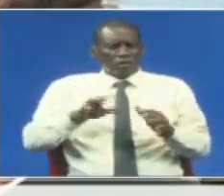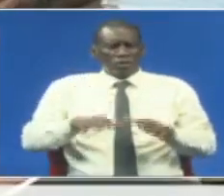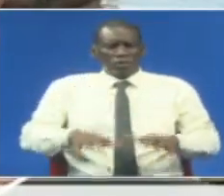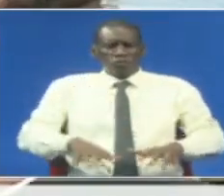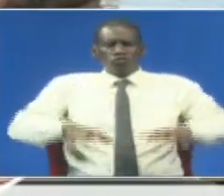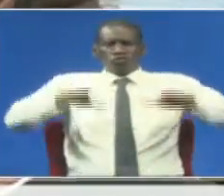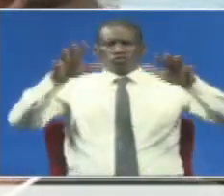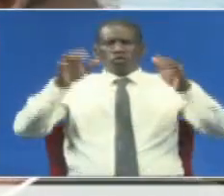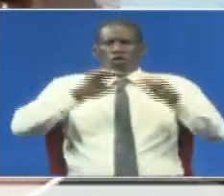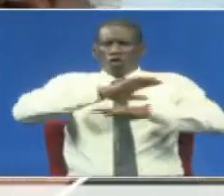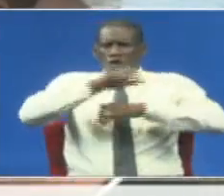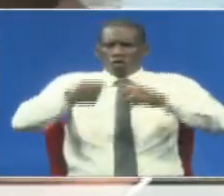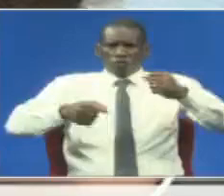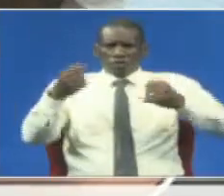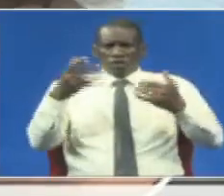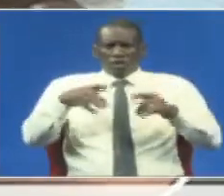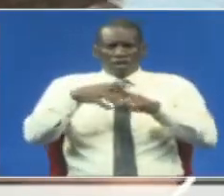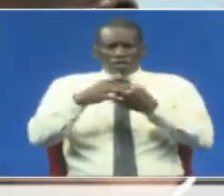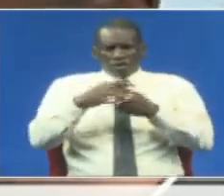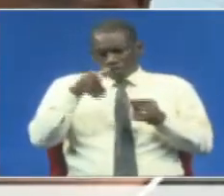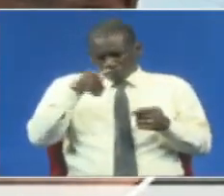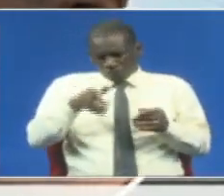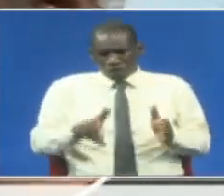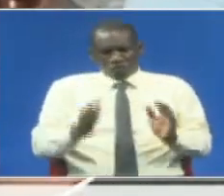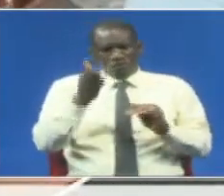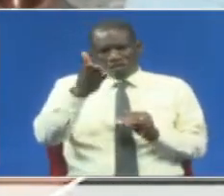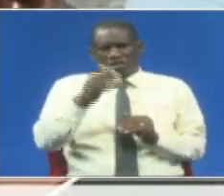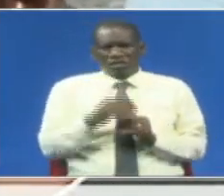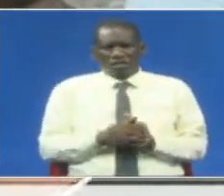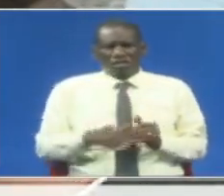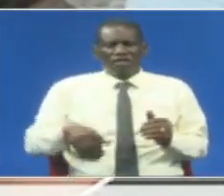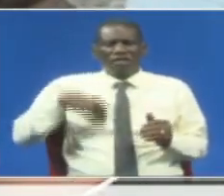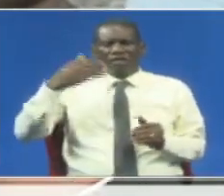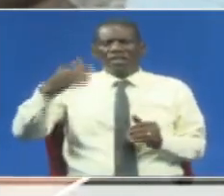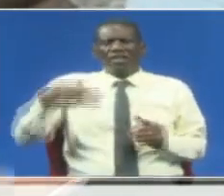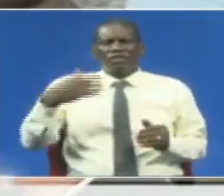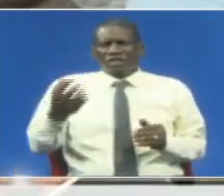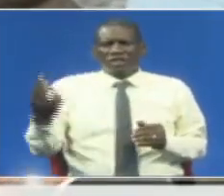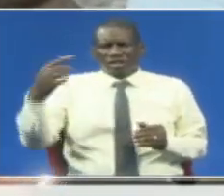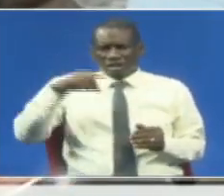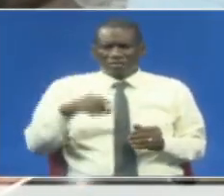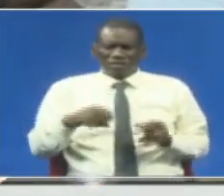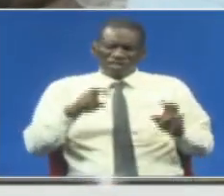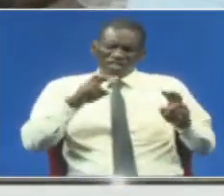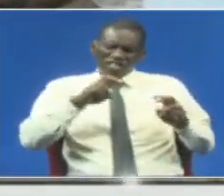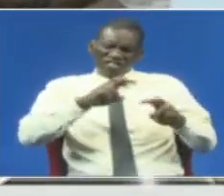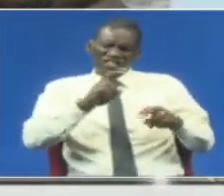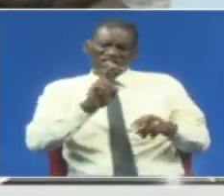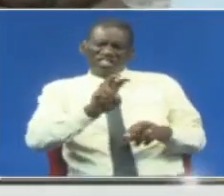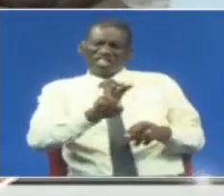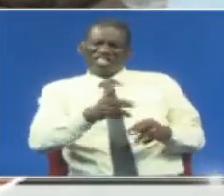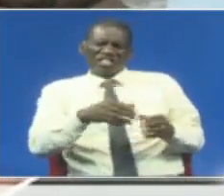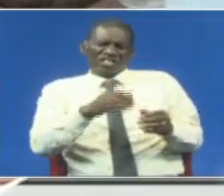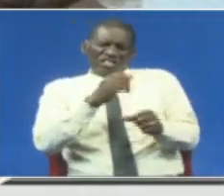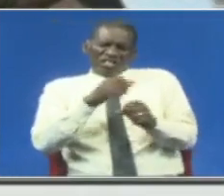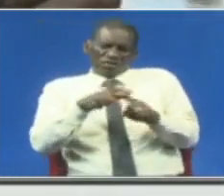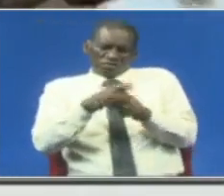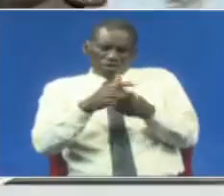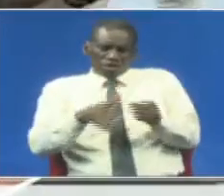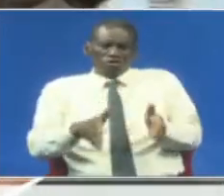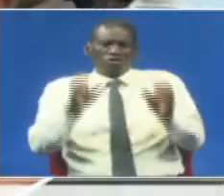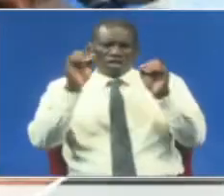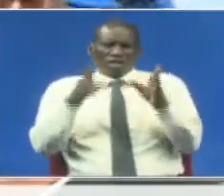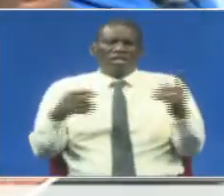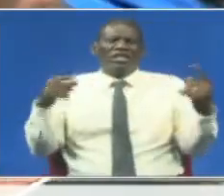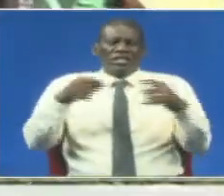Magari karibu yote si yako gereji kwa sababu hii barabara hii. Kila siku wanakuja wanatuangalia hapa na hawatengenezi barabara paka sasa hii bado